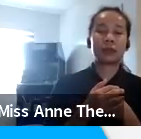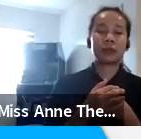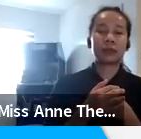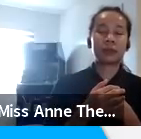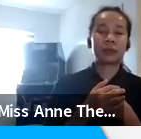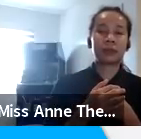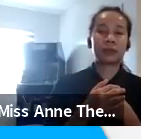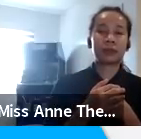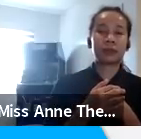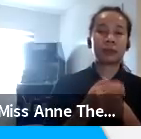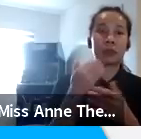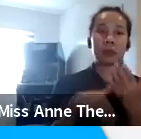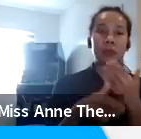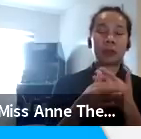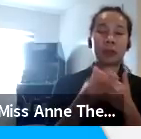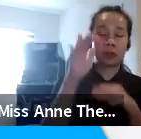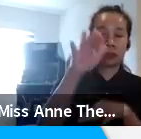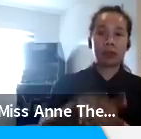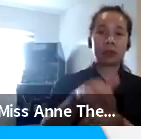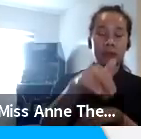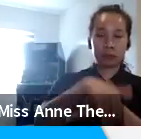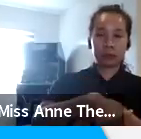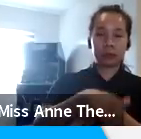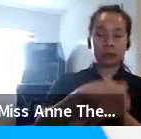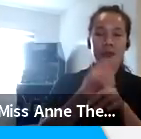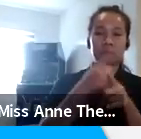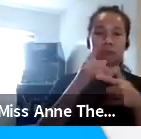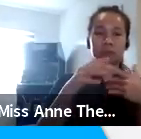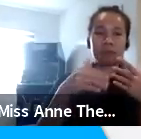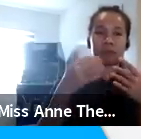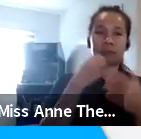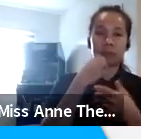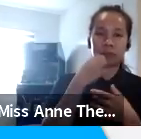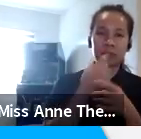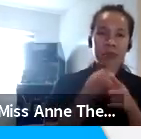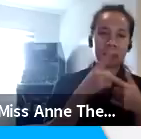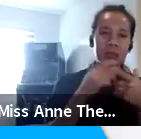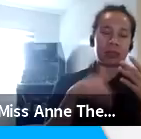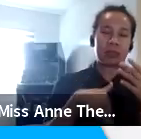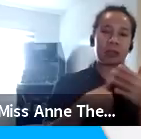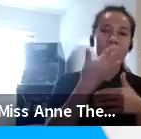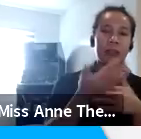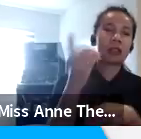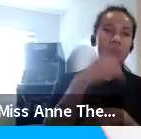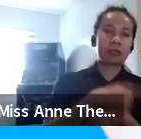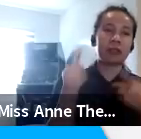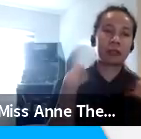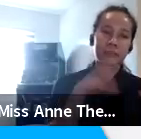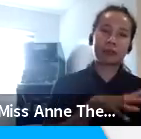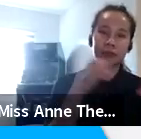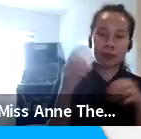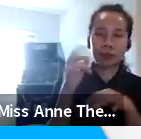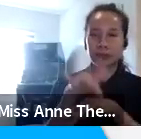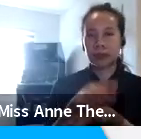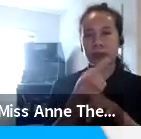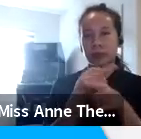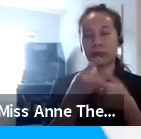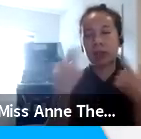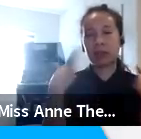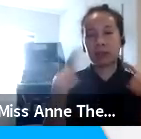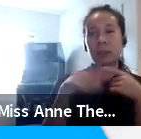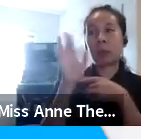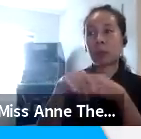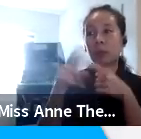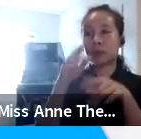that's the only time that you can eat. And the following morning, you have to leave very early because you need to be back in the Philippines because you have a